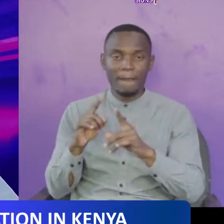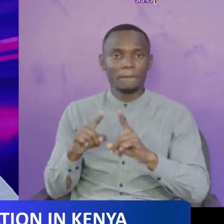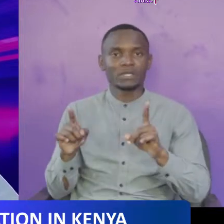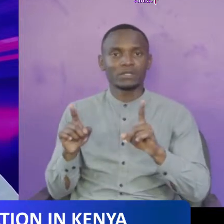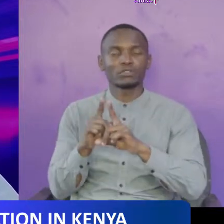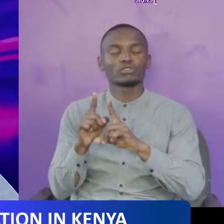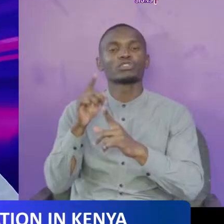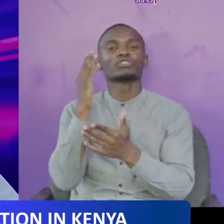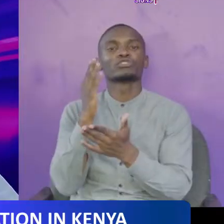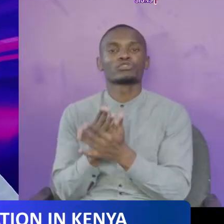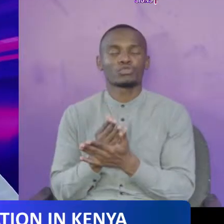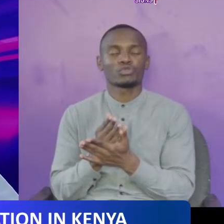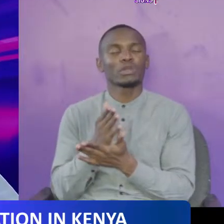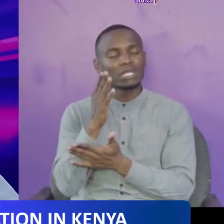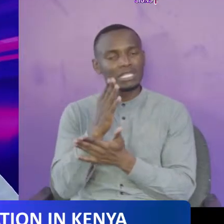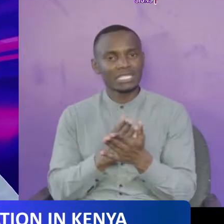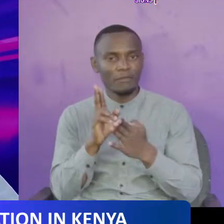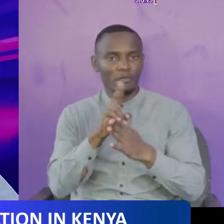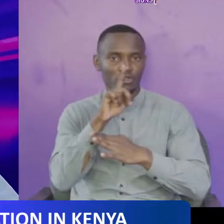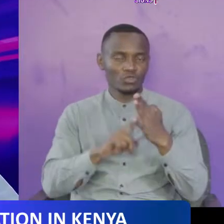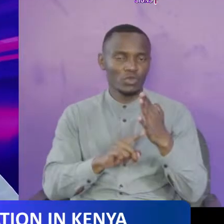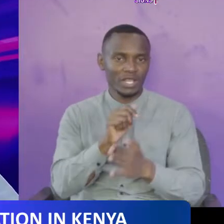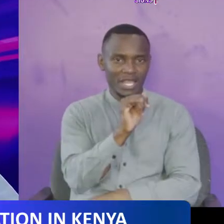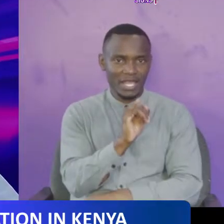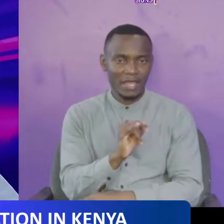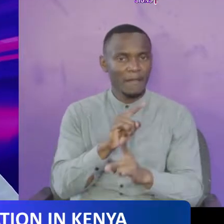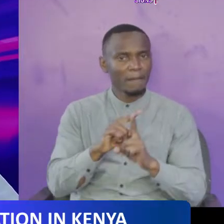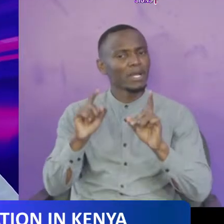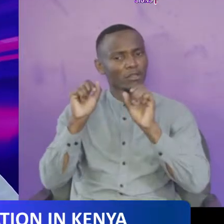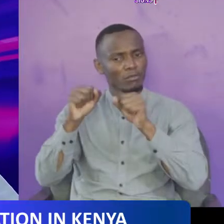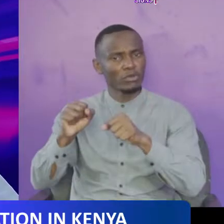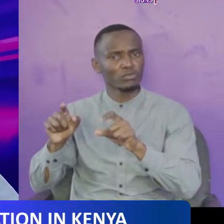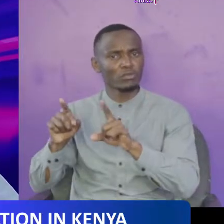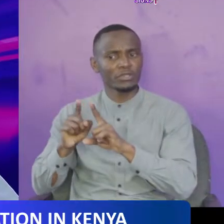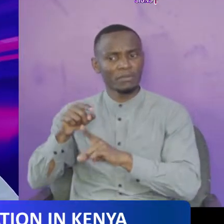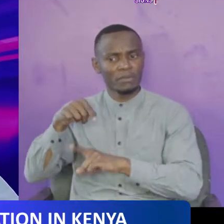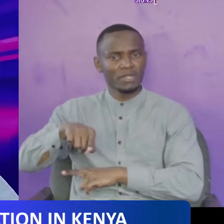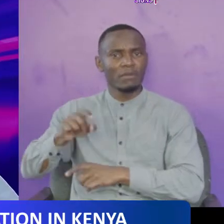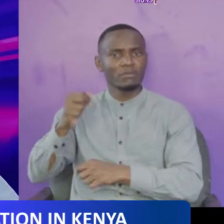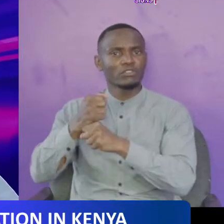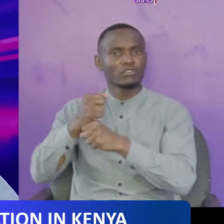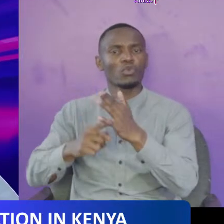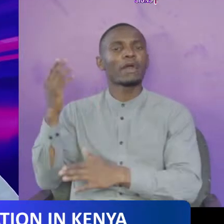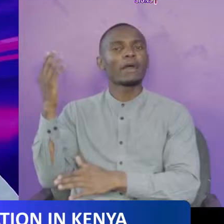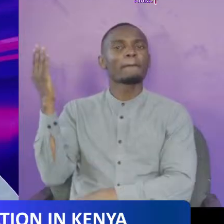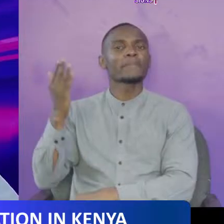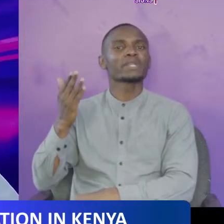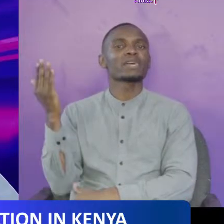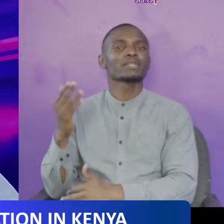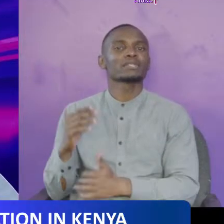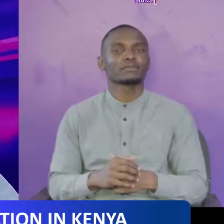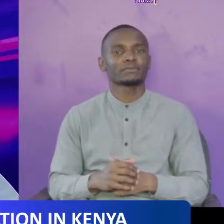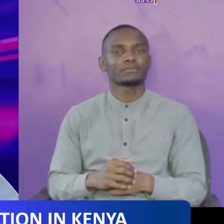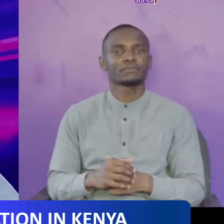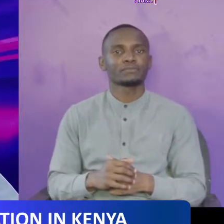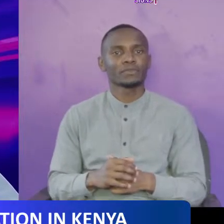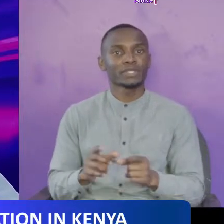true. They will still go back to AI. Yeah. But can we get them also to present? Can we get them presenting in class